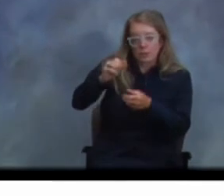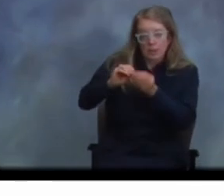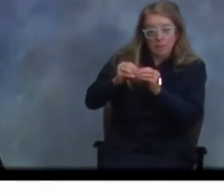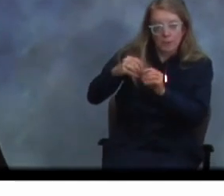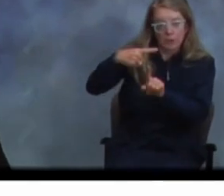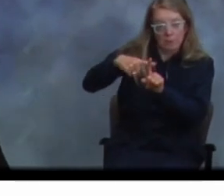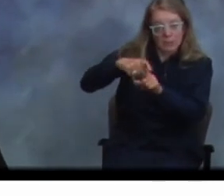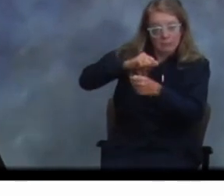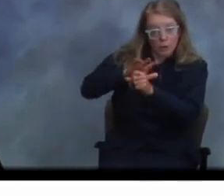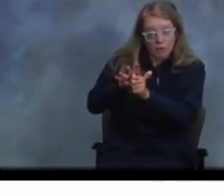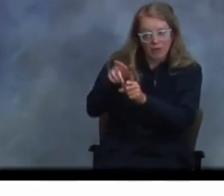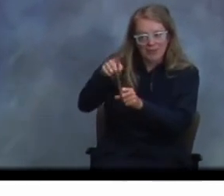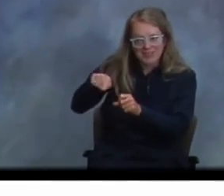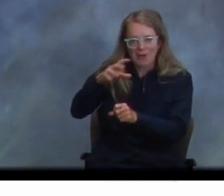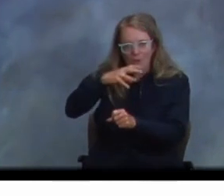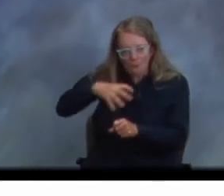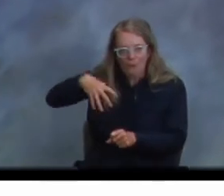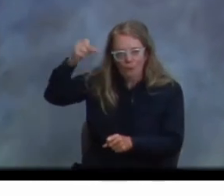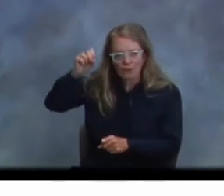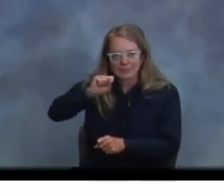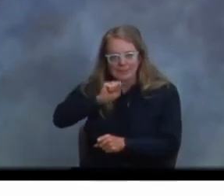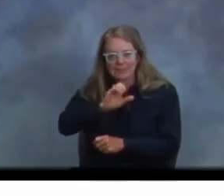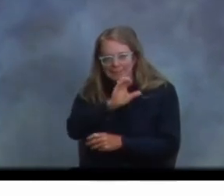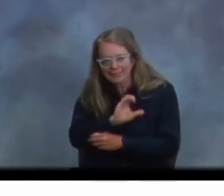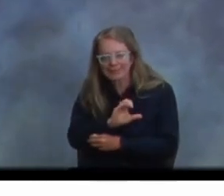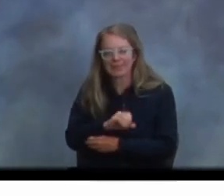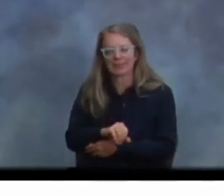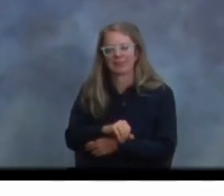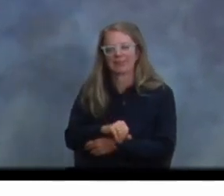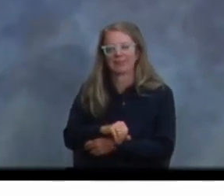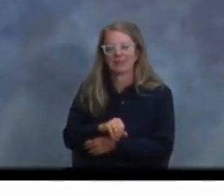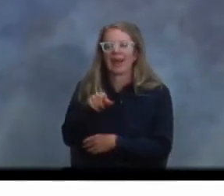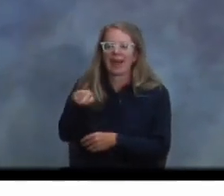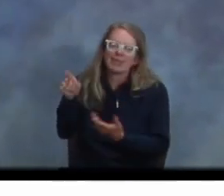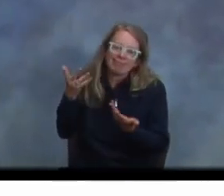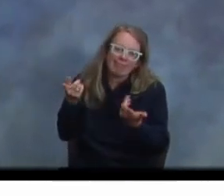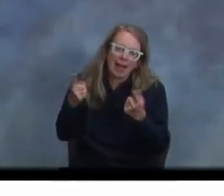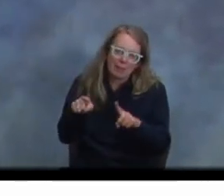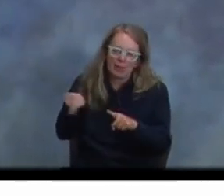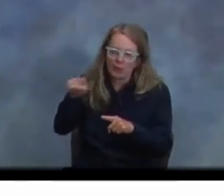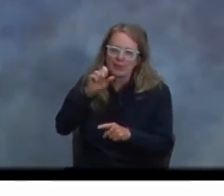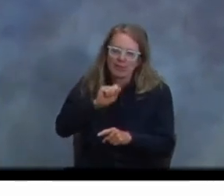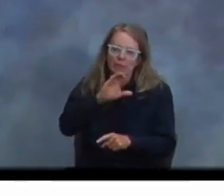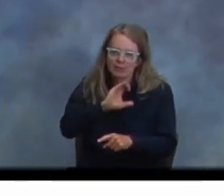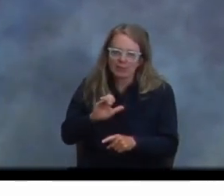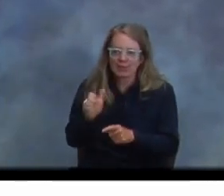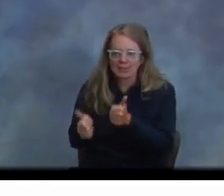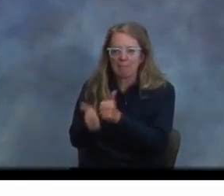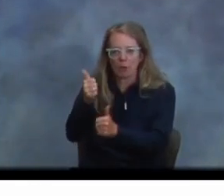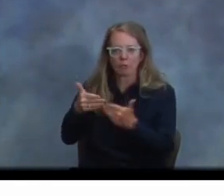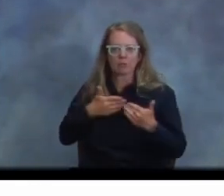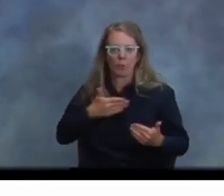in our oldest population, which also happens to be our most vaccinated population.